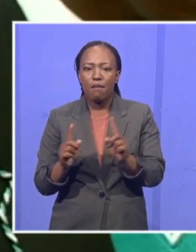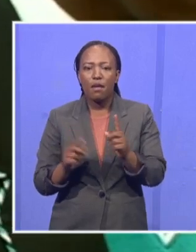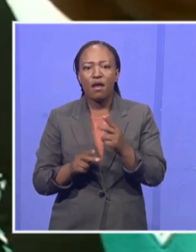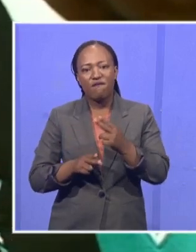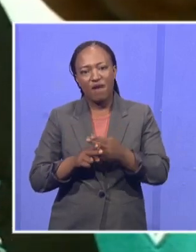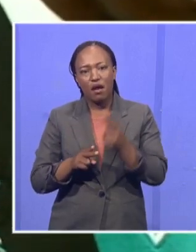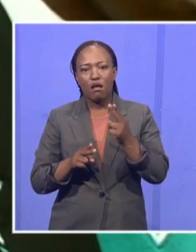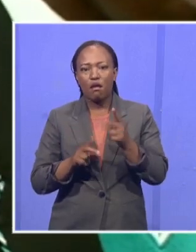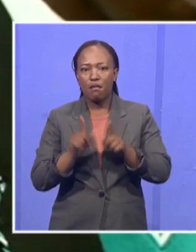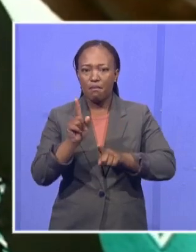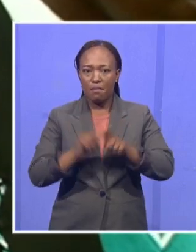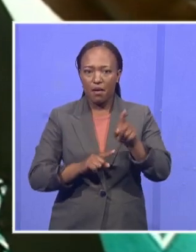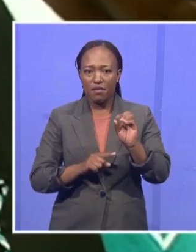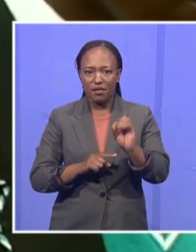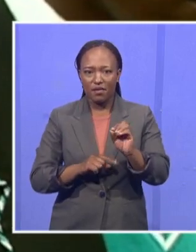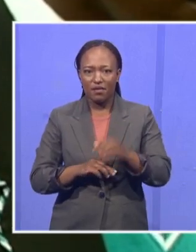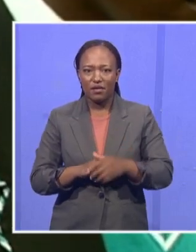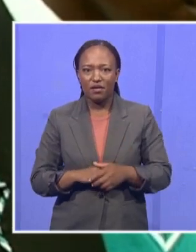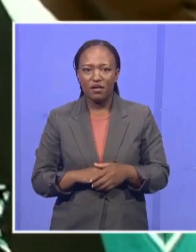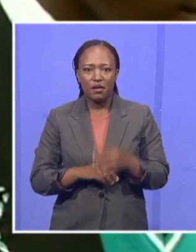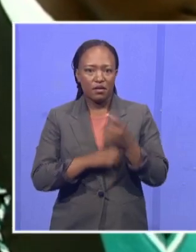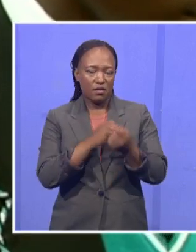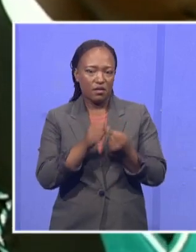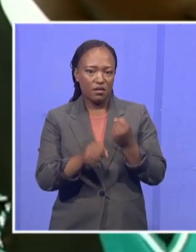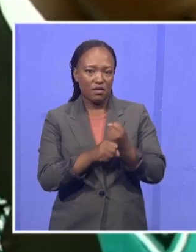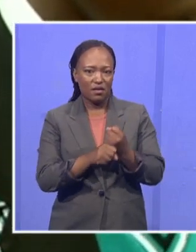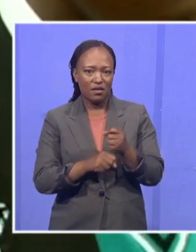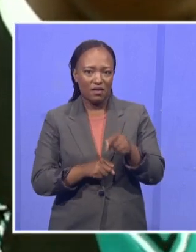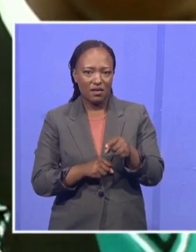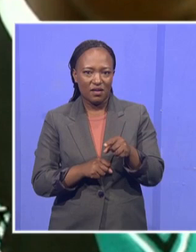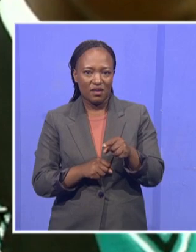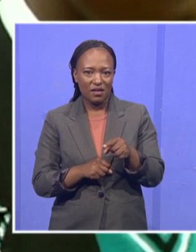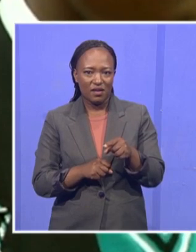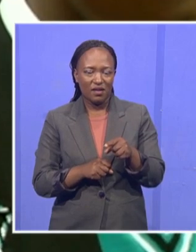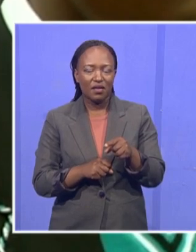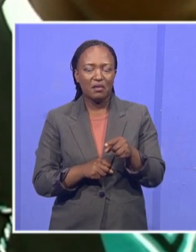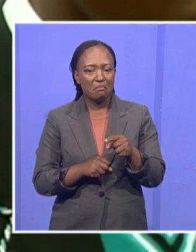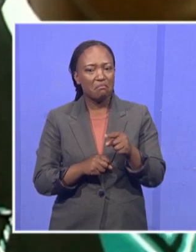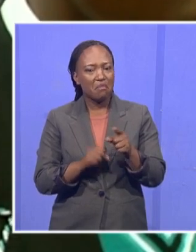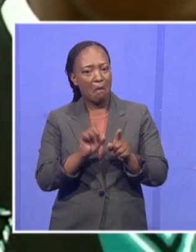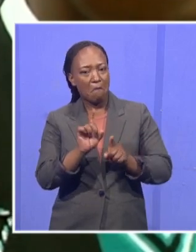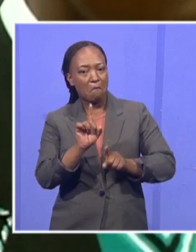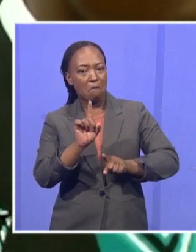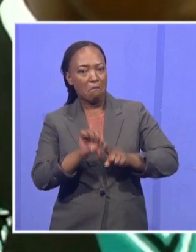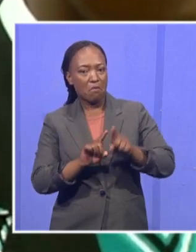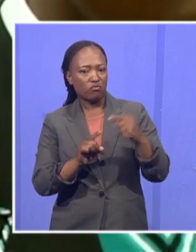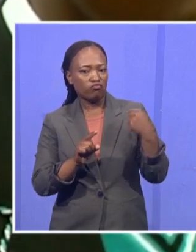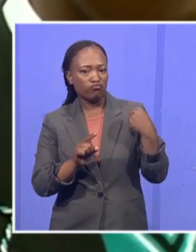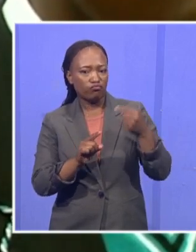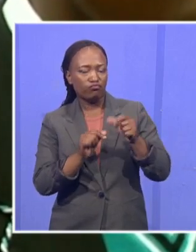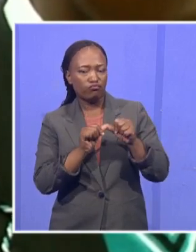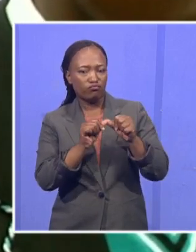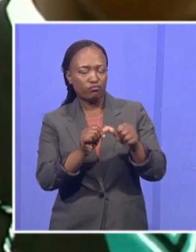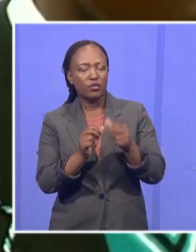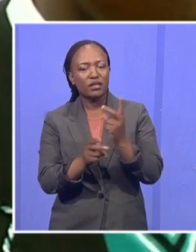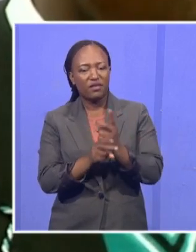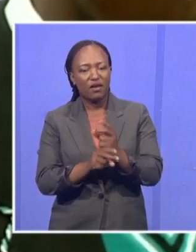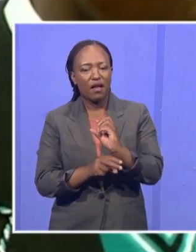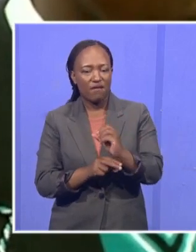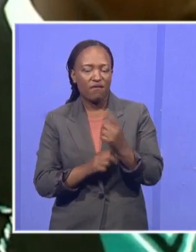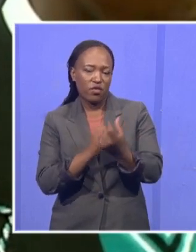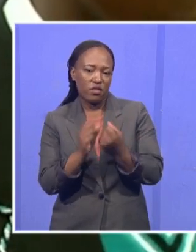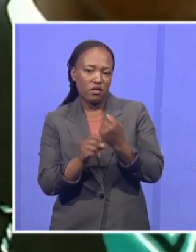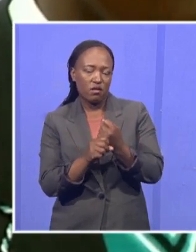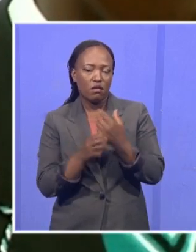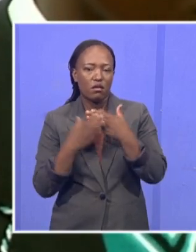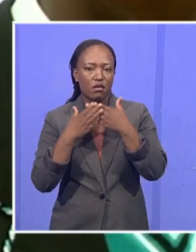made it. And the year, making through it throughout the year was difficult, but obviously